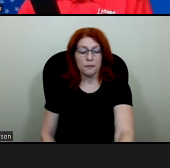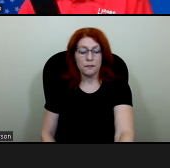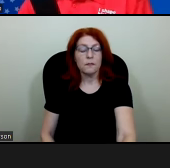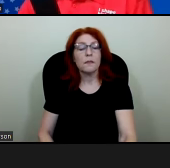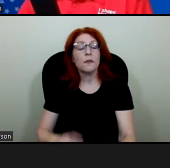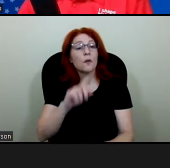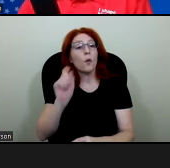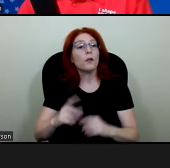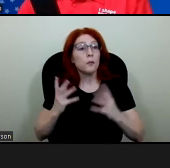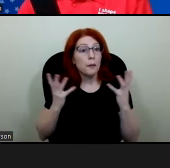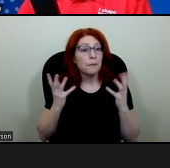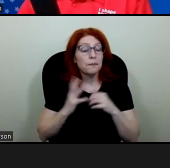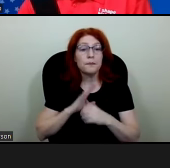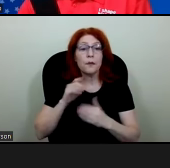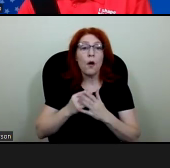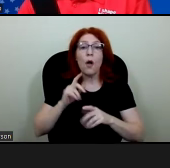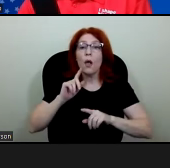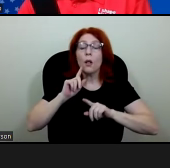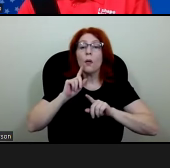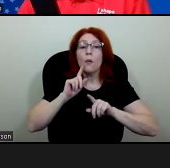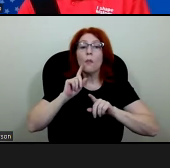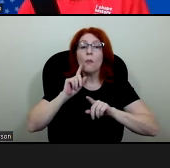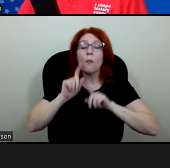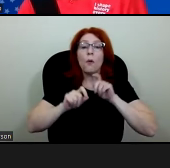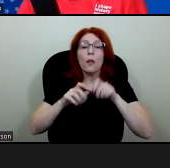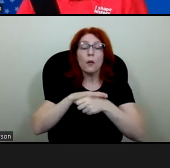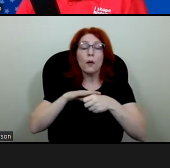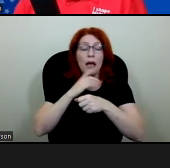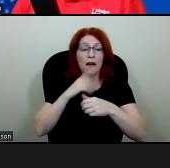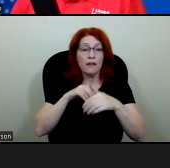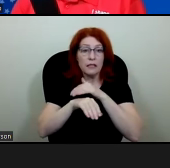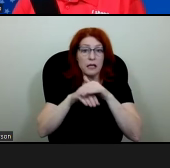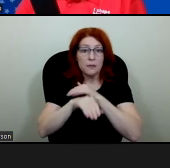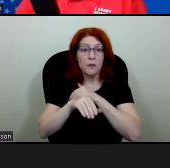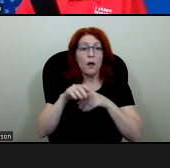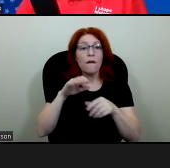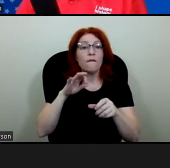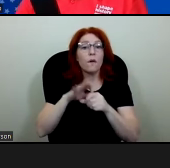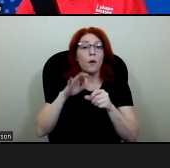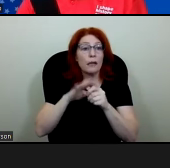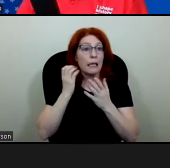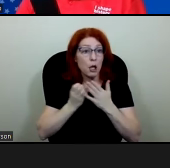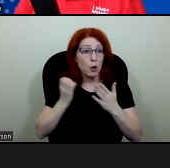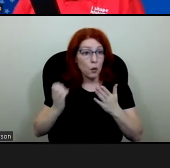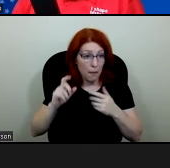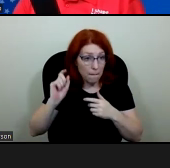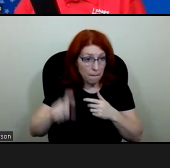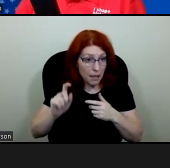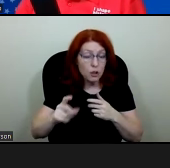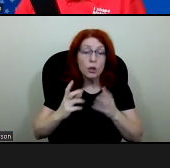So the question is, all polling locations must have accessible voting equipment. True or